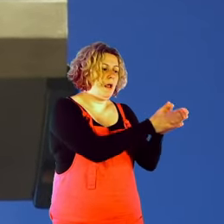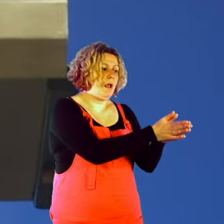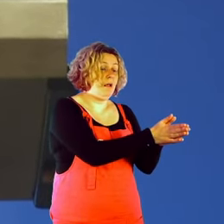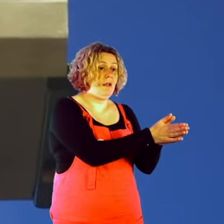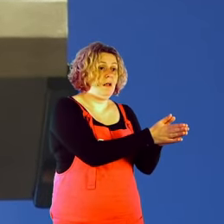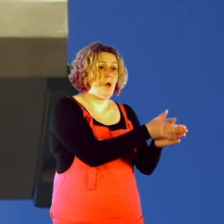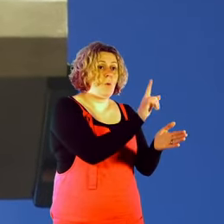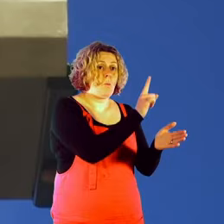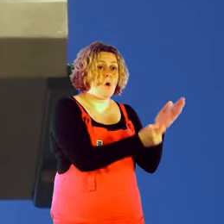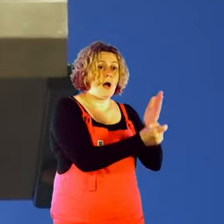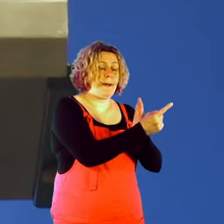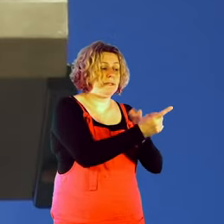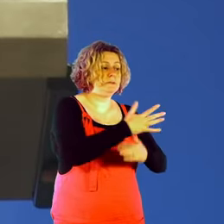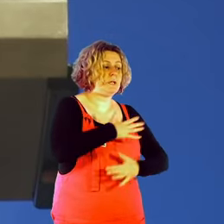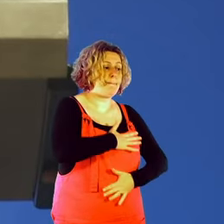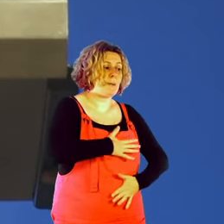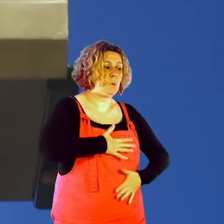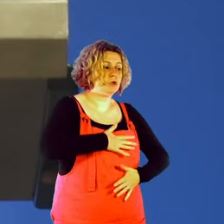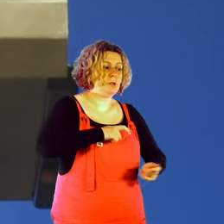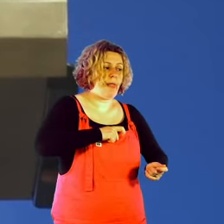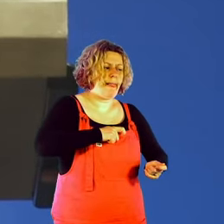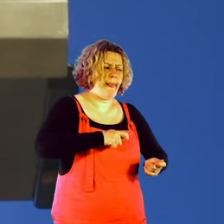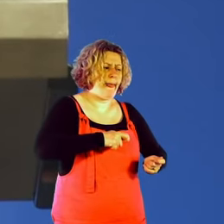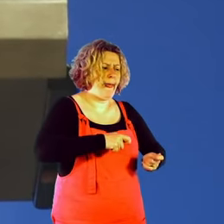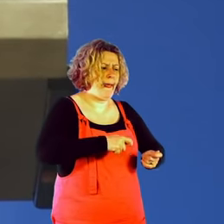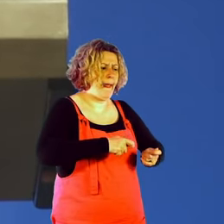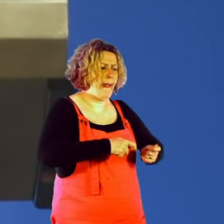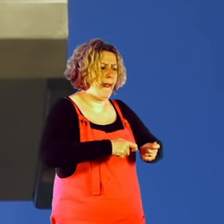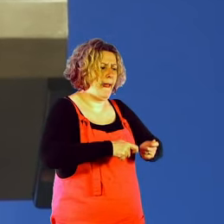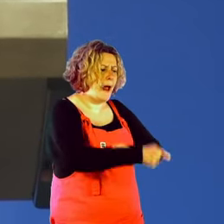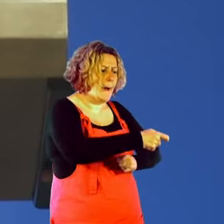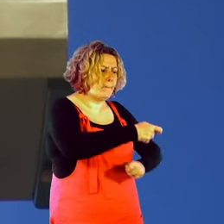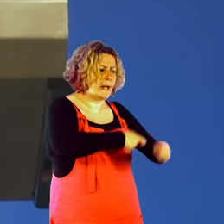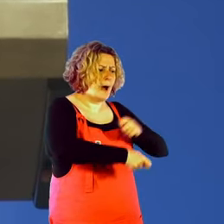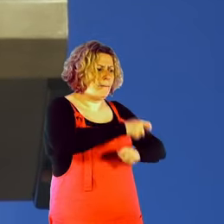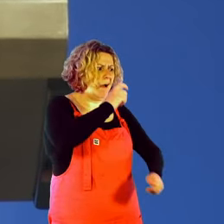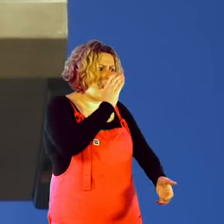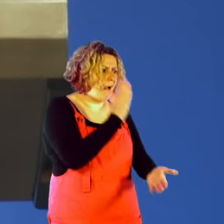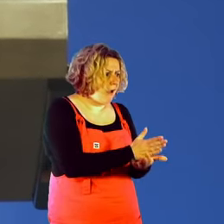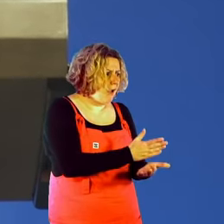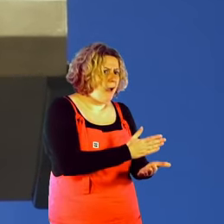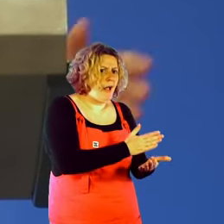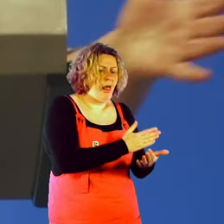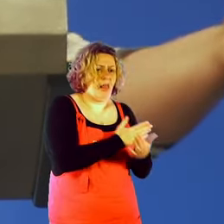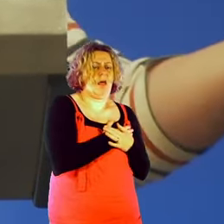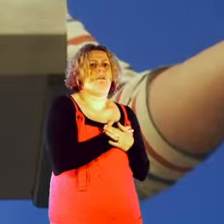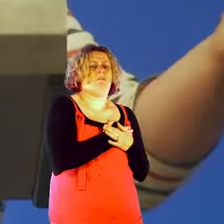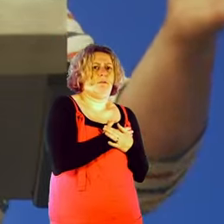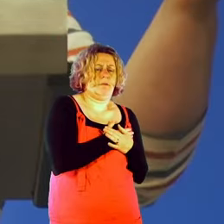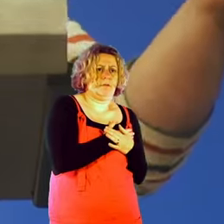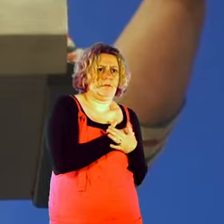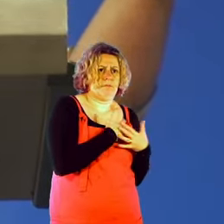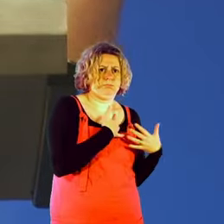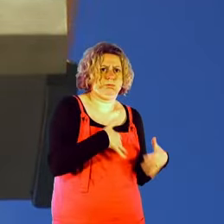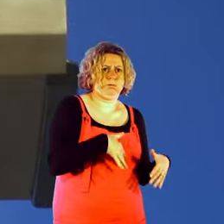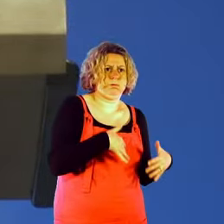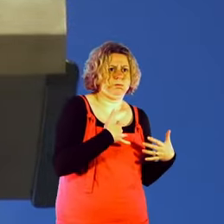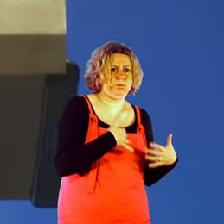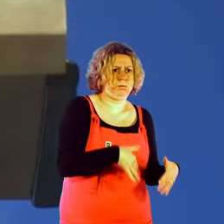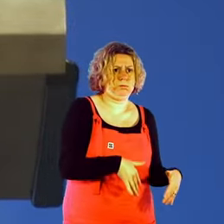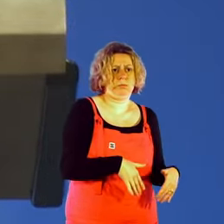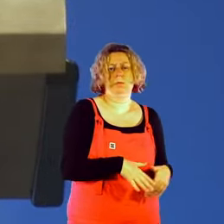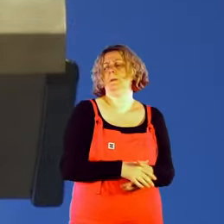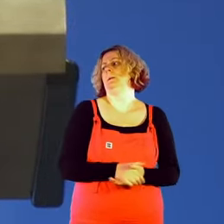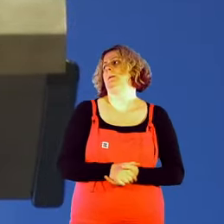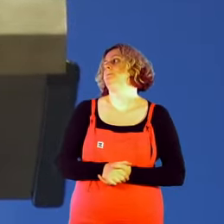to genuinely love them. It is extraordinary. So true humanity is emotional, of